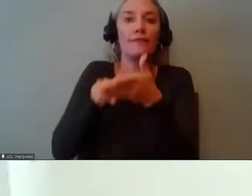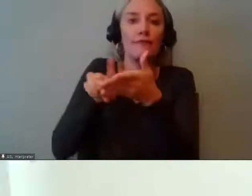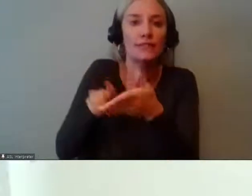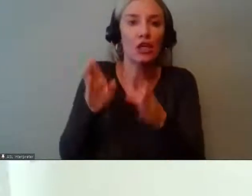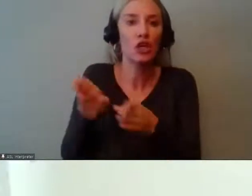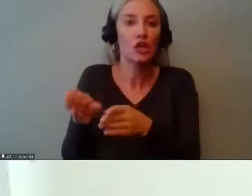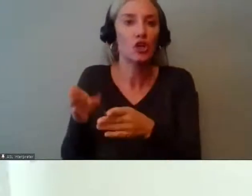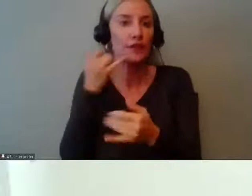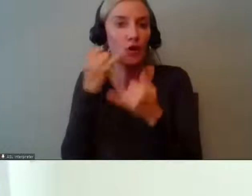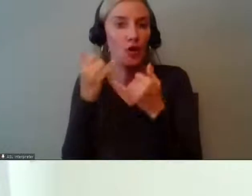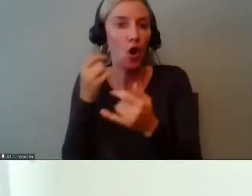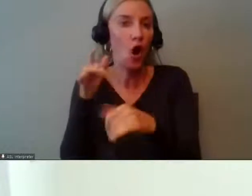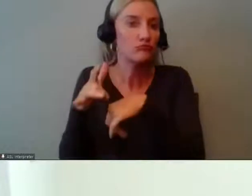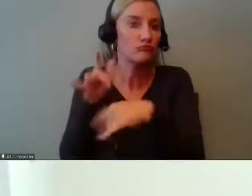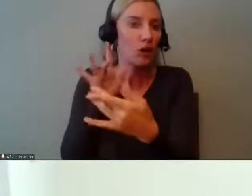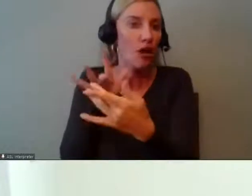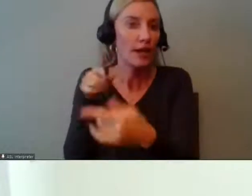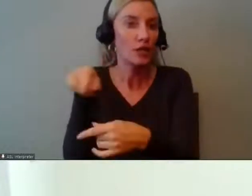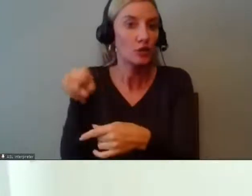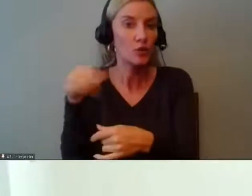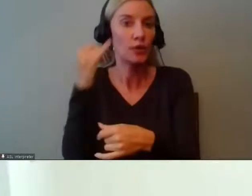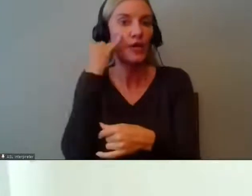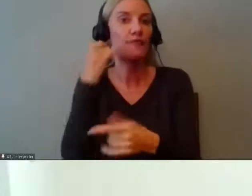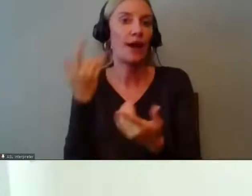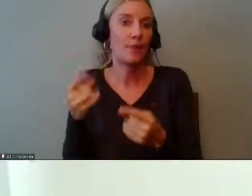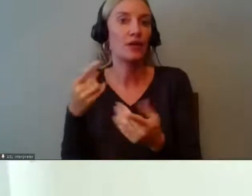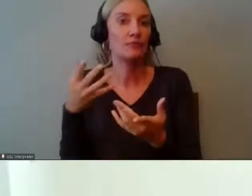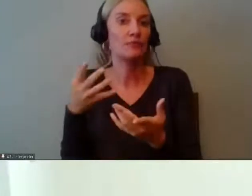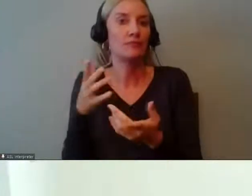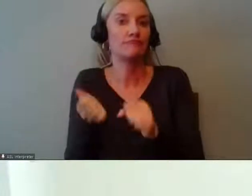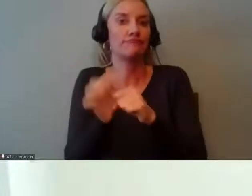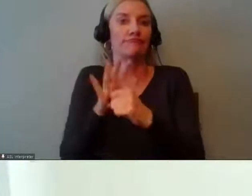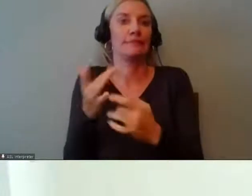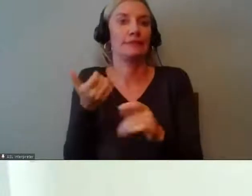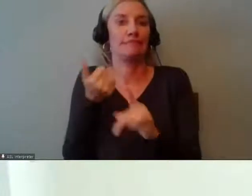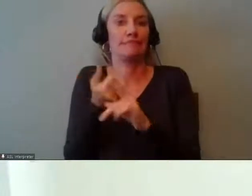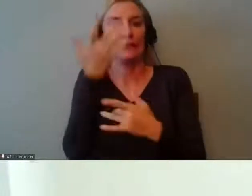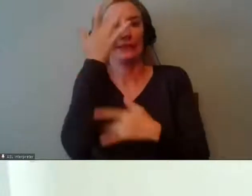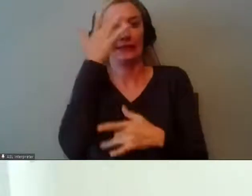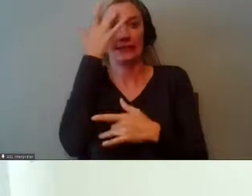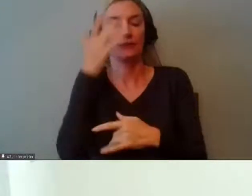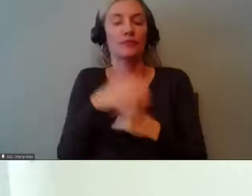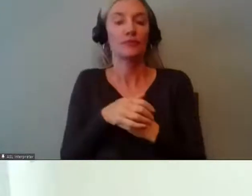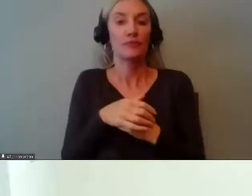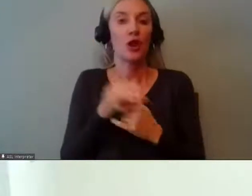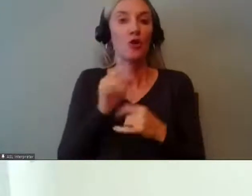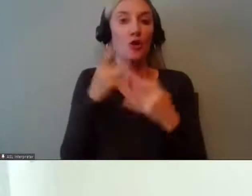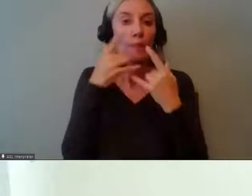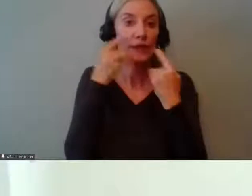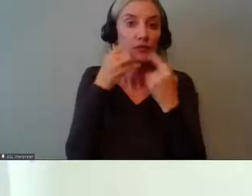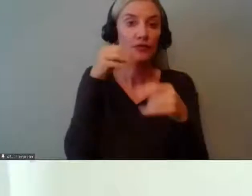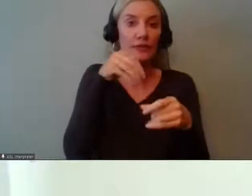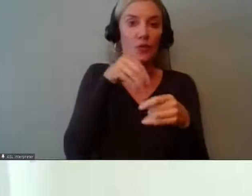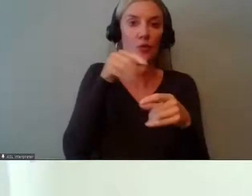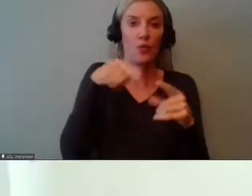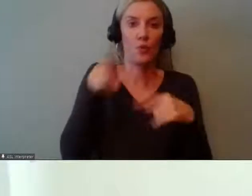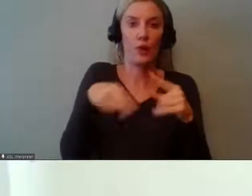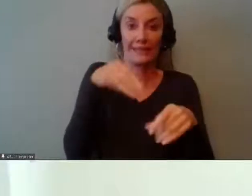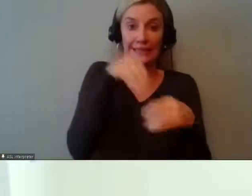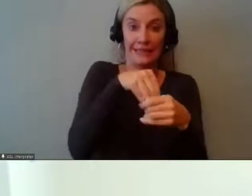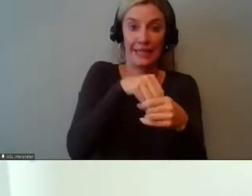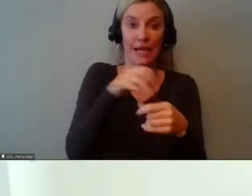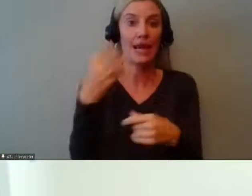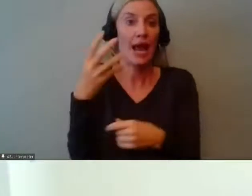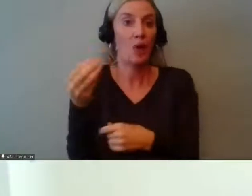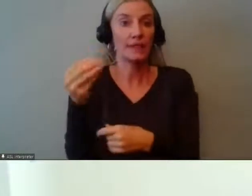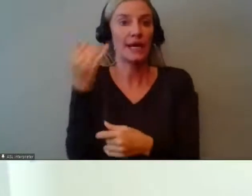get tested and are positive. Wear masks indoors in public places and outdoors in crowds. If you go out